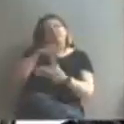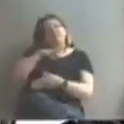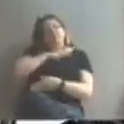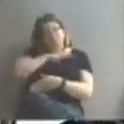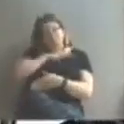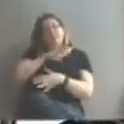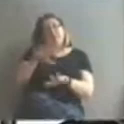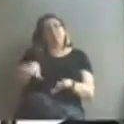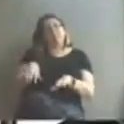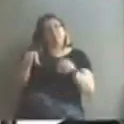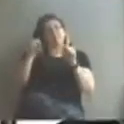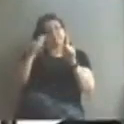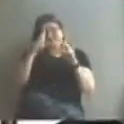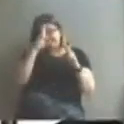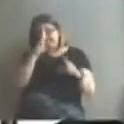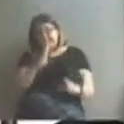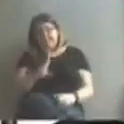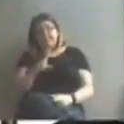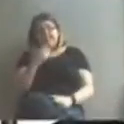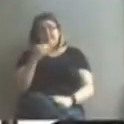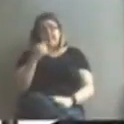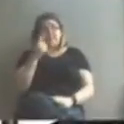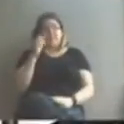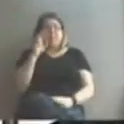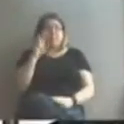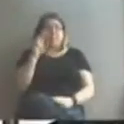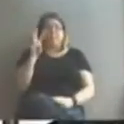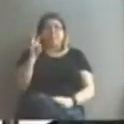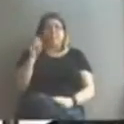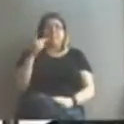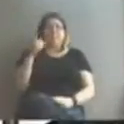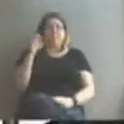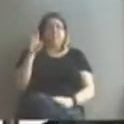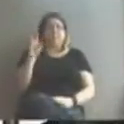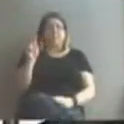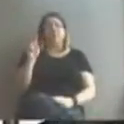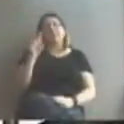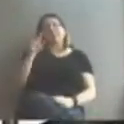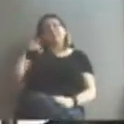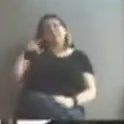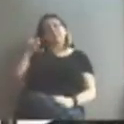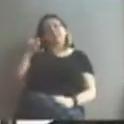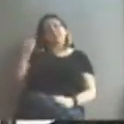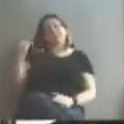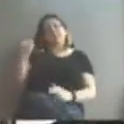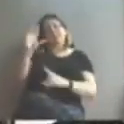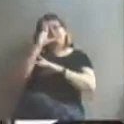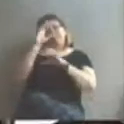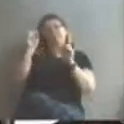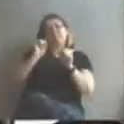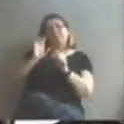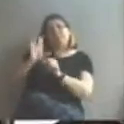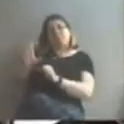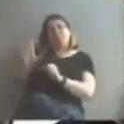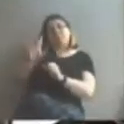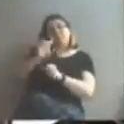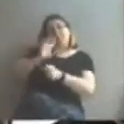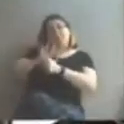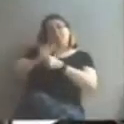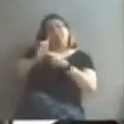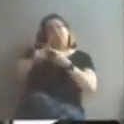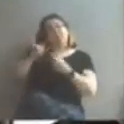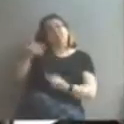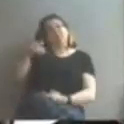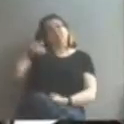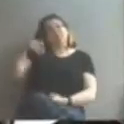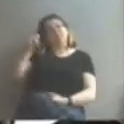a resolution to recognize Heather Wampler, 15th District PTA President, for her outstanding commitment and service to the Jefferson